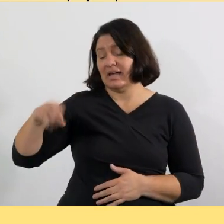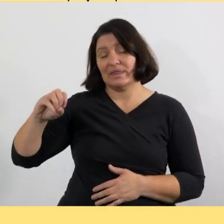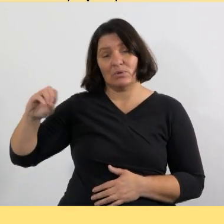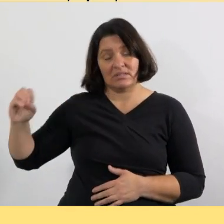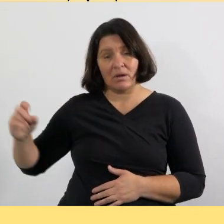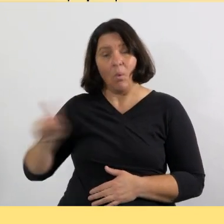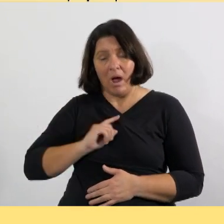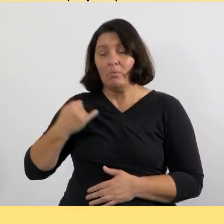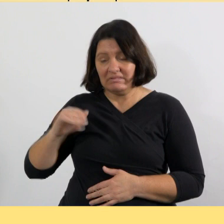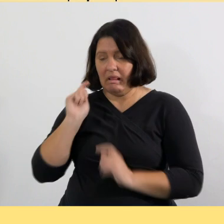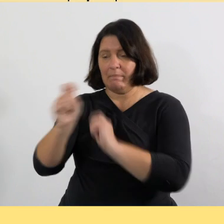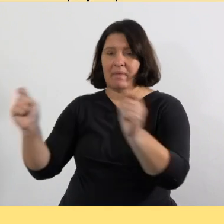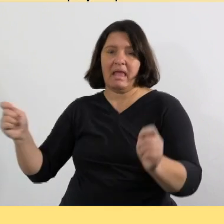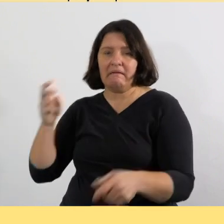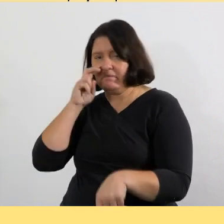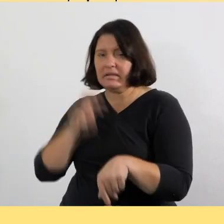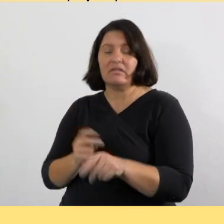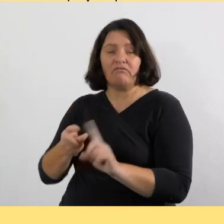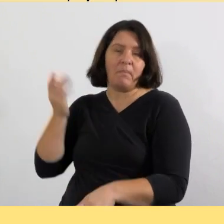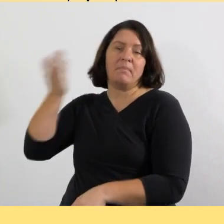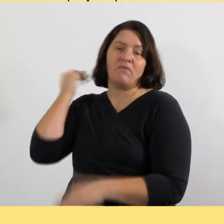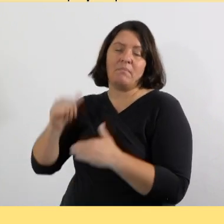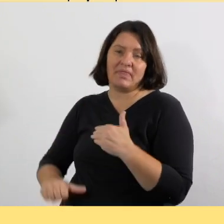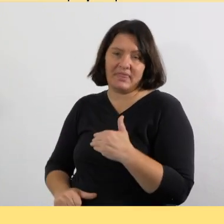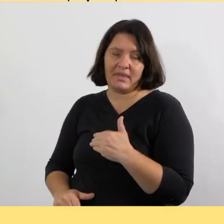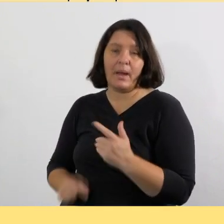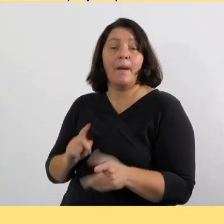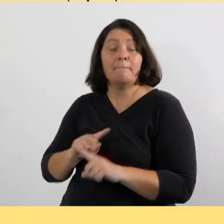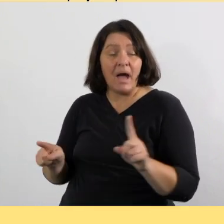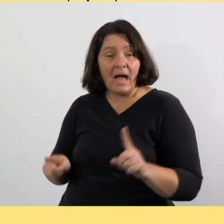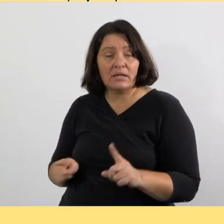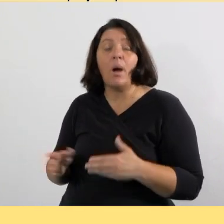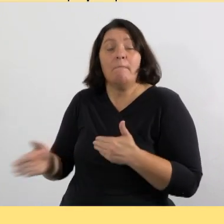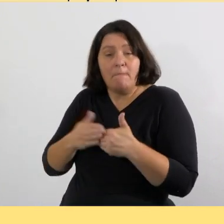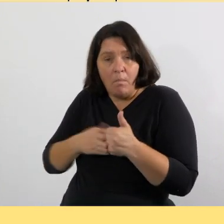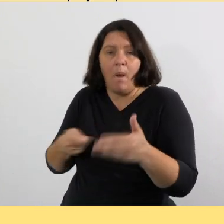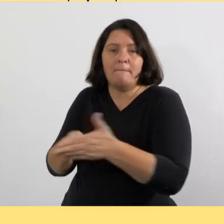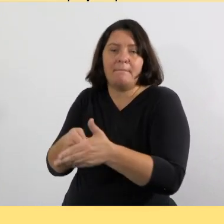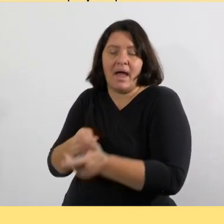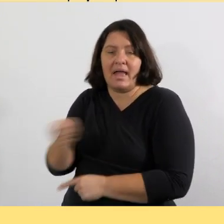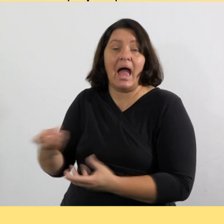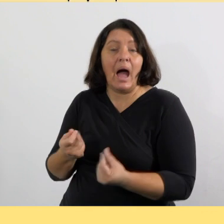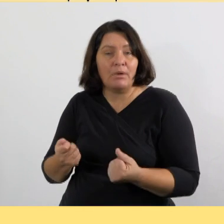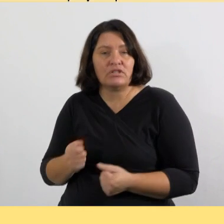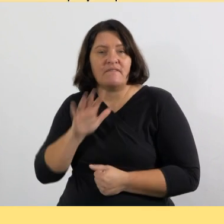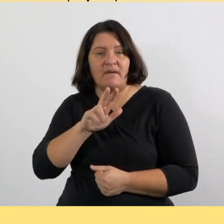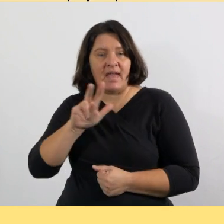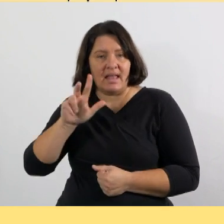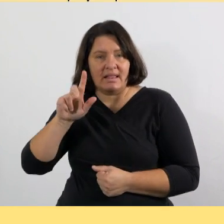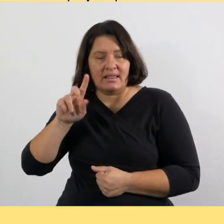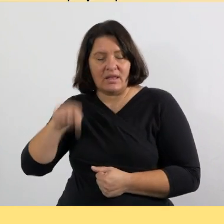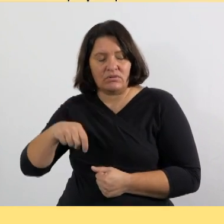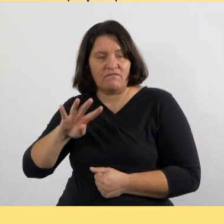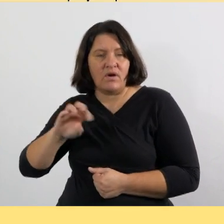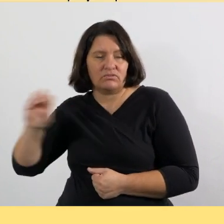80,000. That is what we were owing from the previous month. However, we purchased more goods,